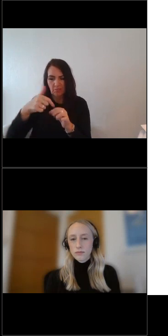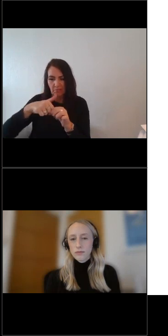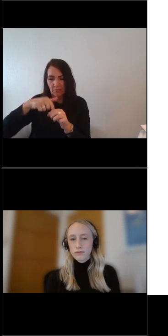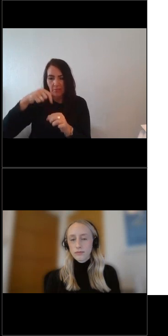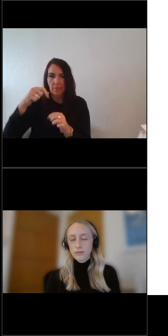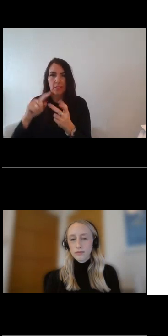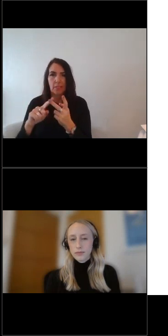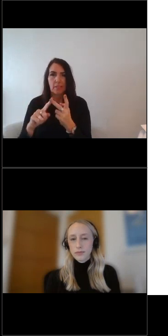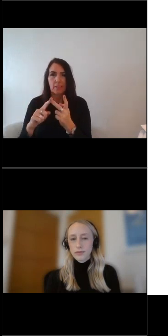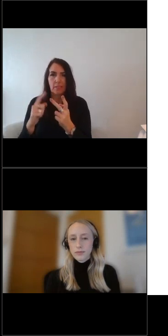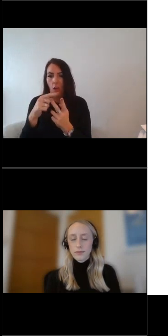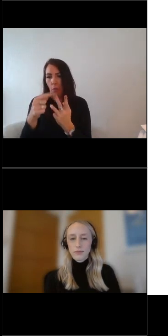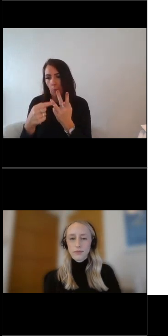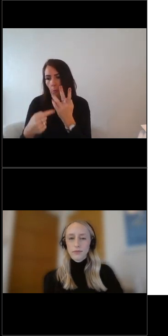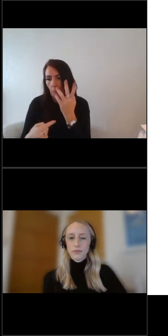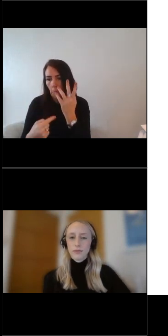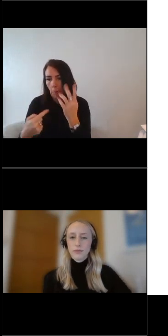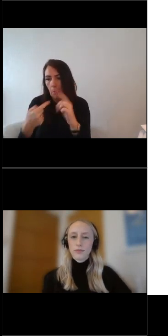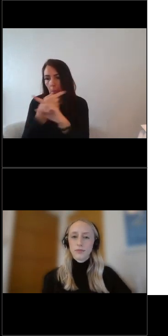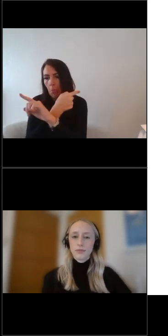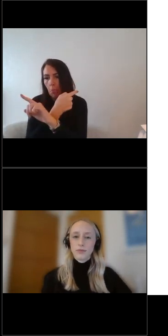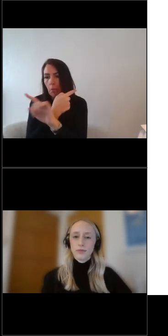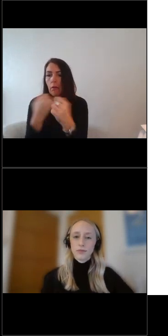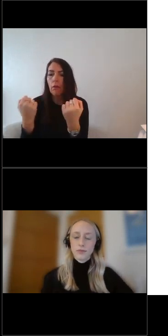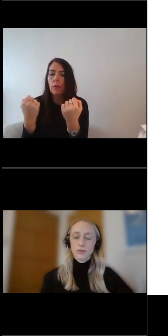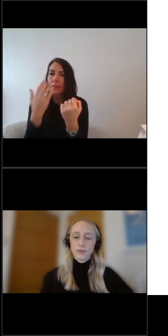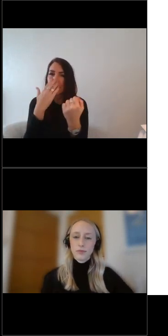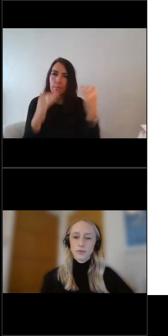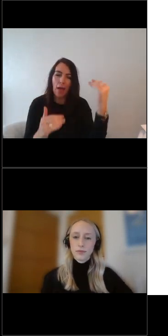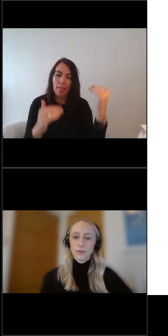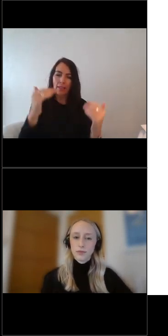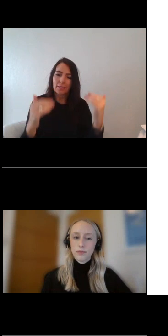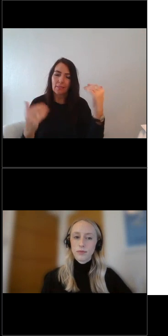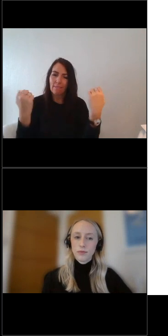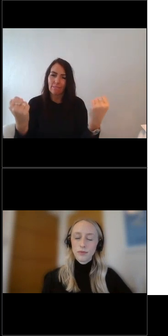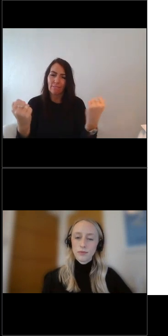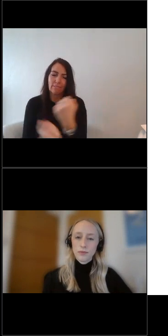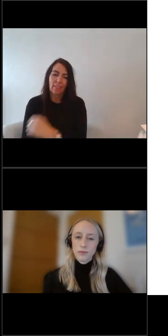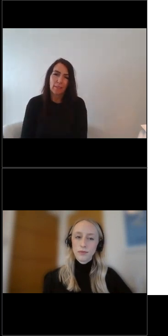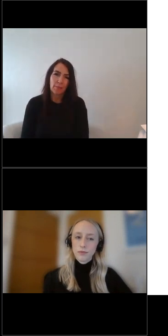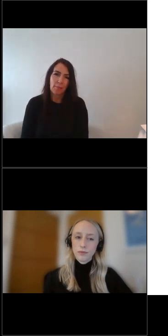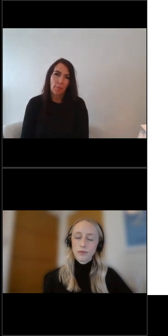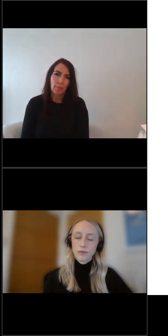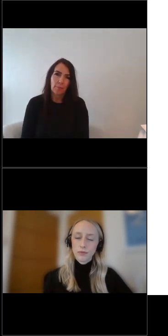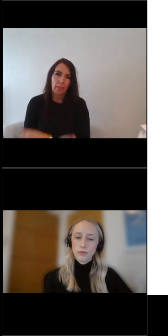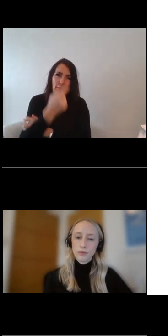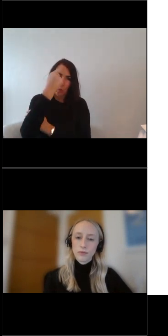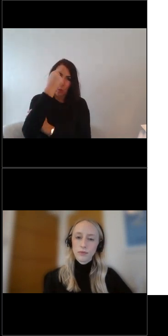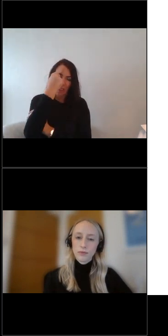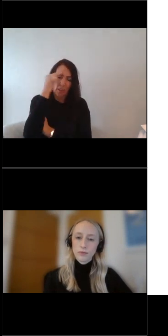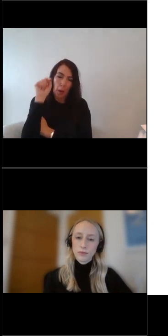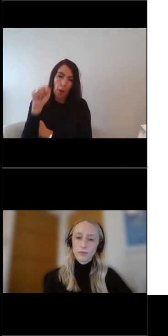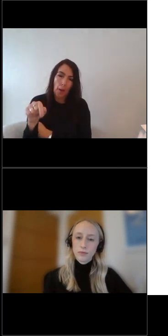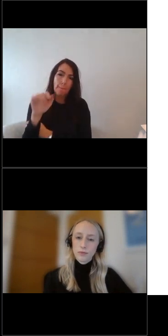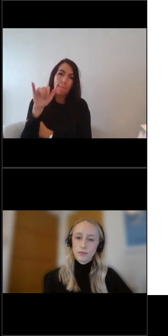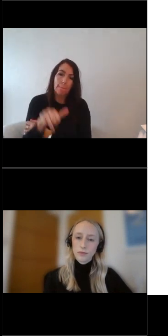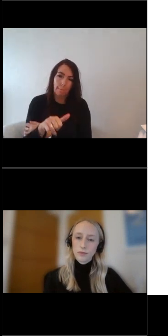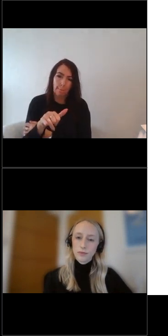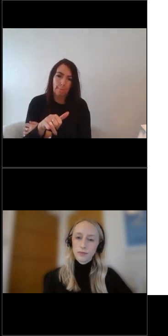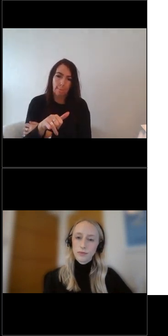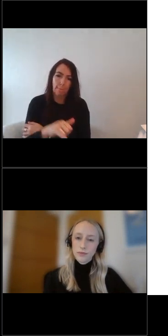moving parts that could go wrong. So it does tend to balance out, but if you consider it in isolation, yes, you could take that